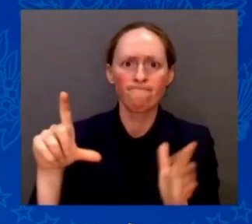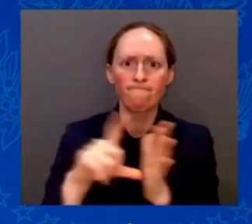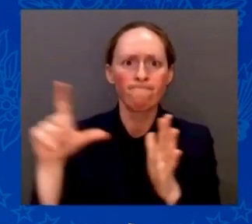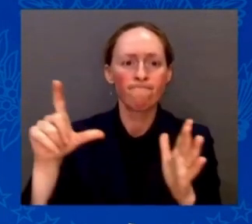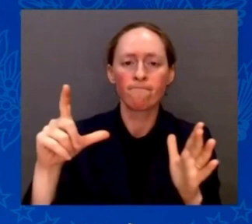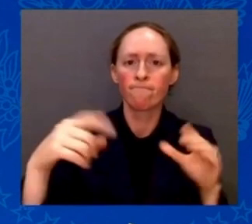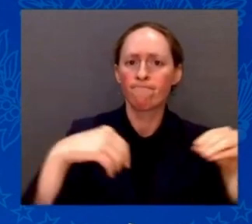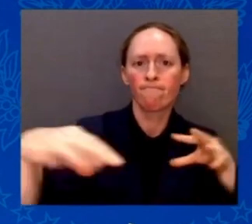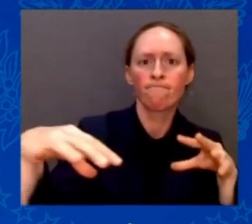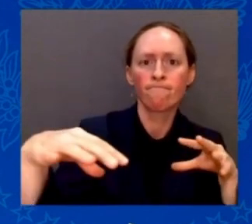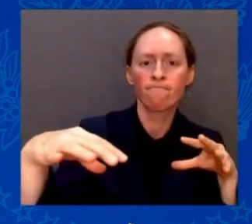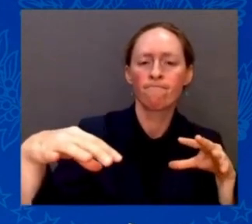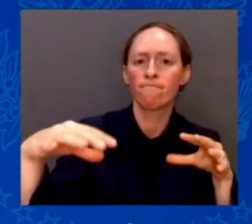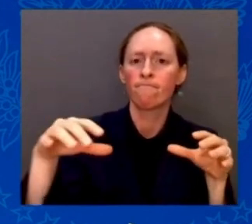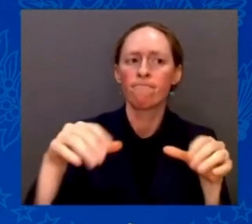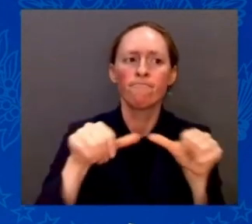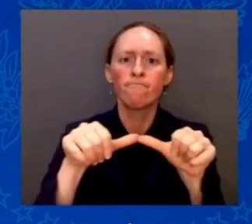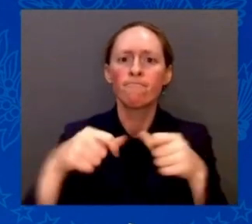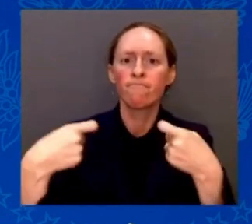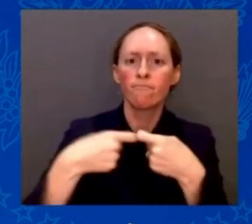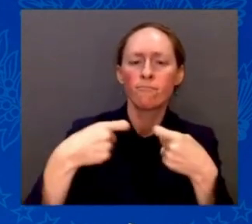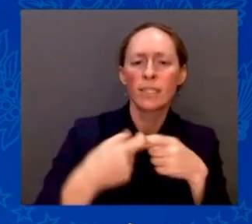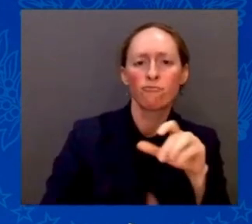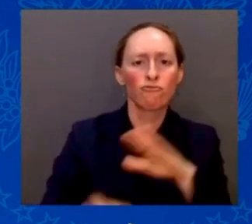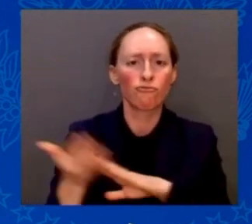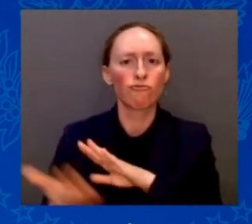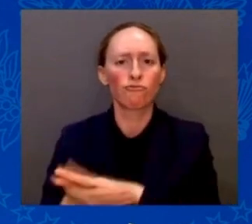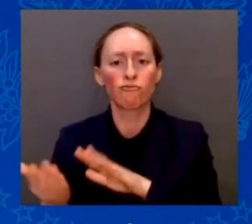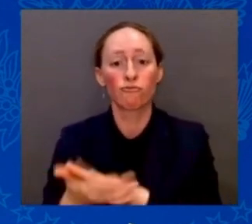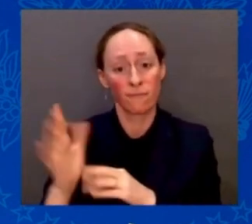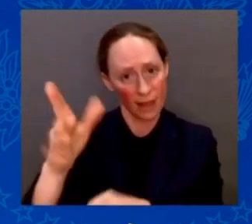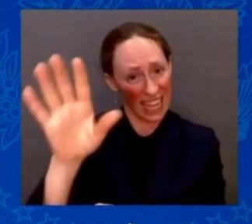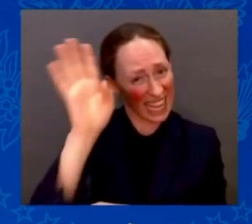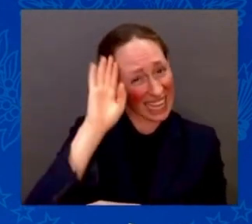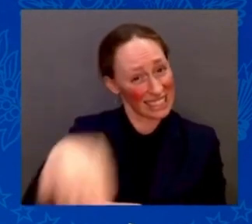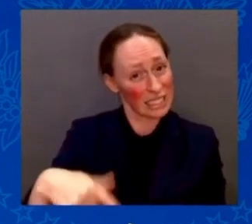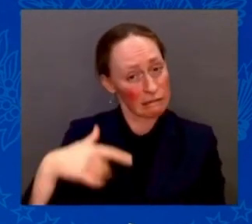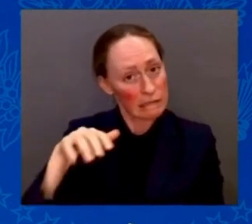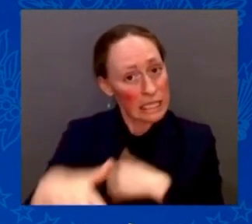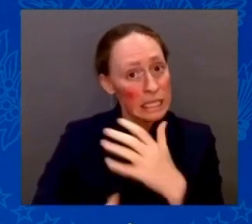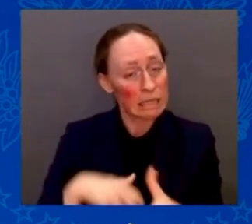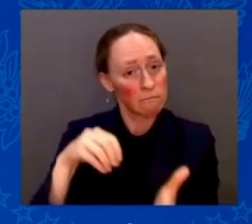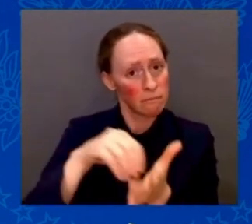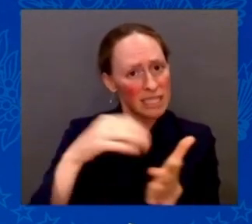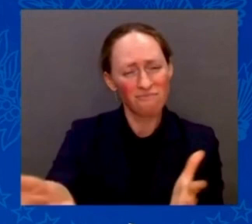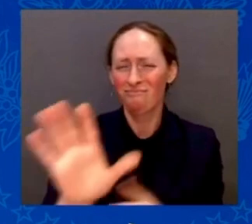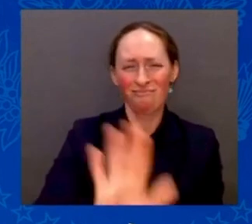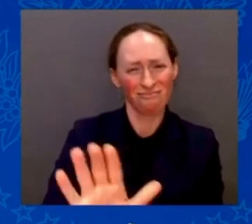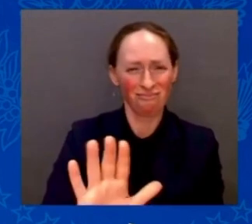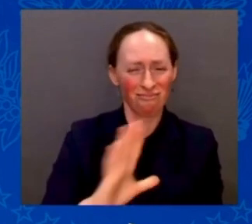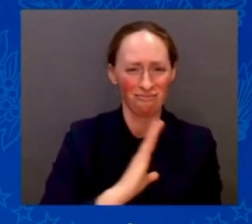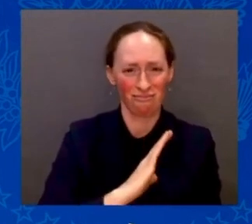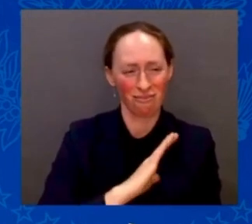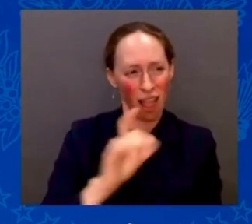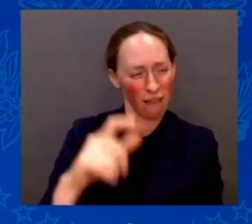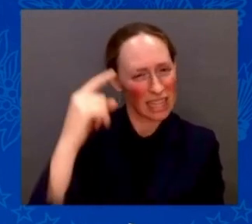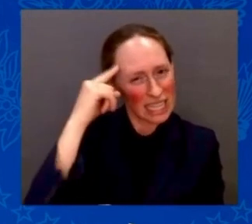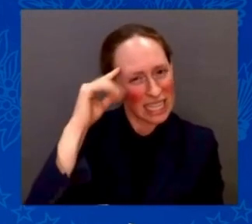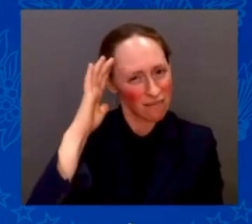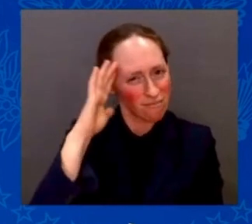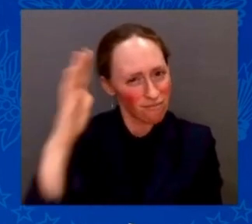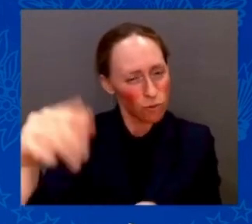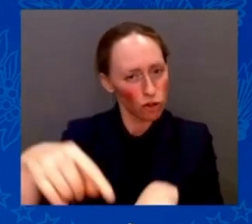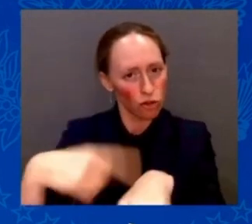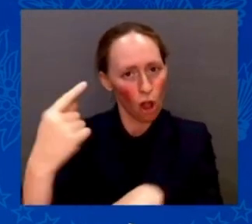It costs a lot of money, but it works. But it saves a lot of money long term. When Jill and I visited Maui last week, we